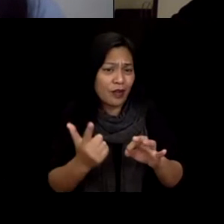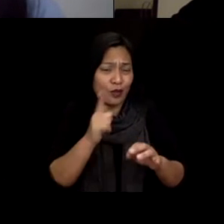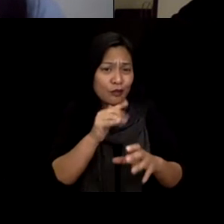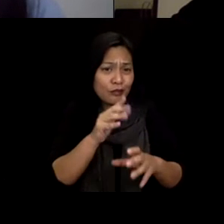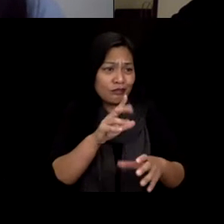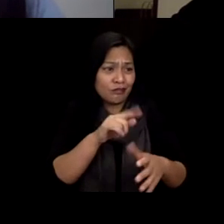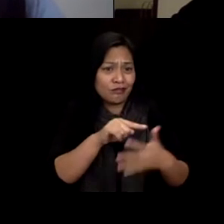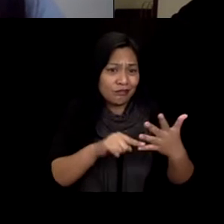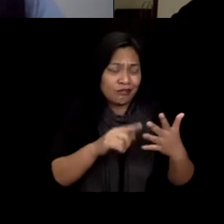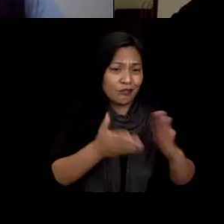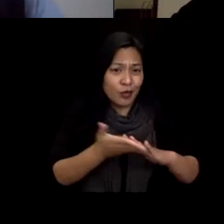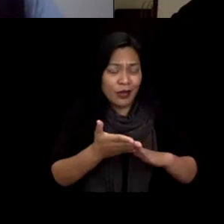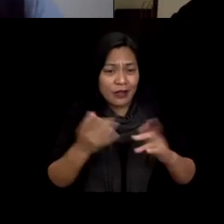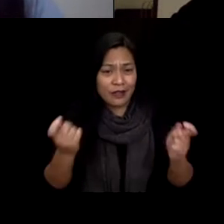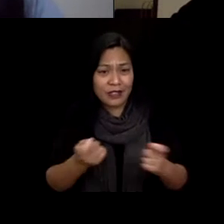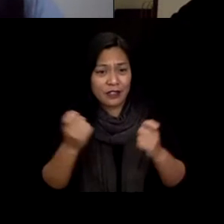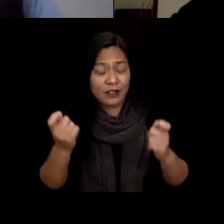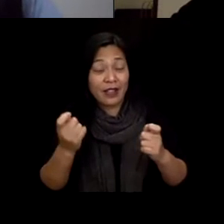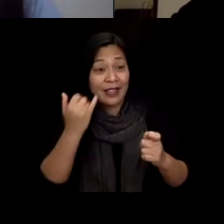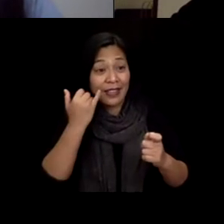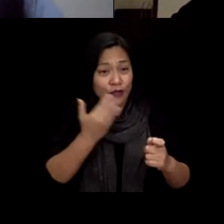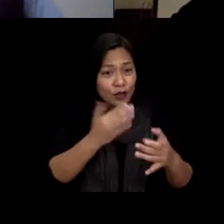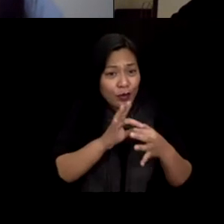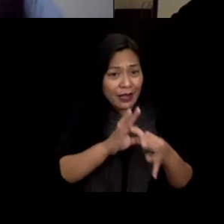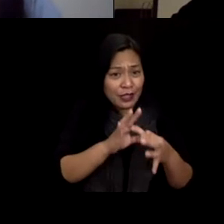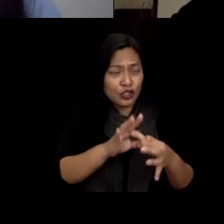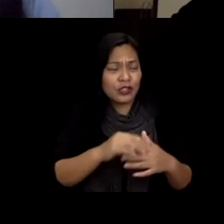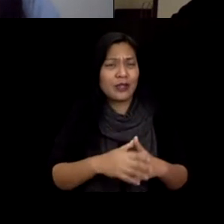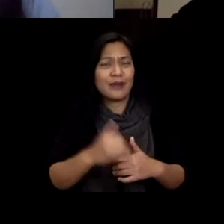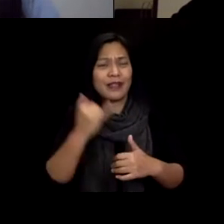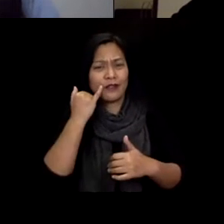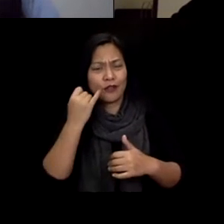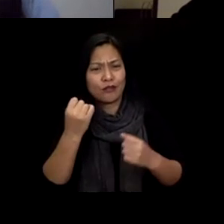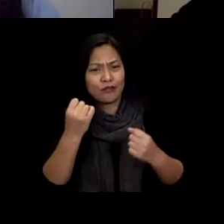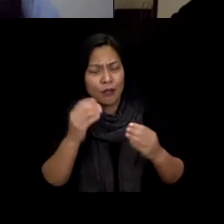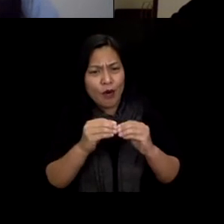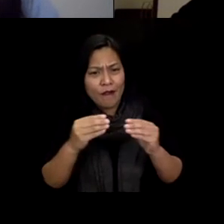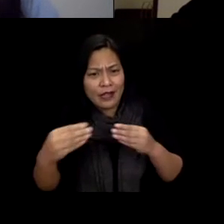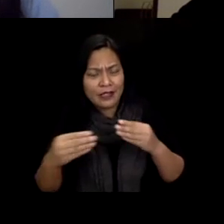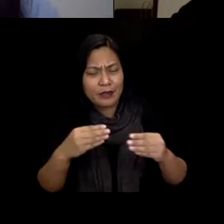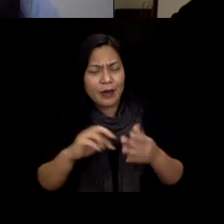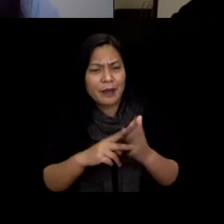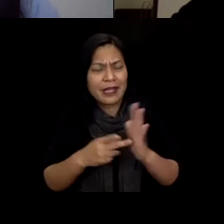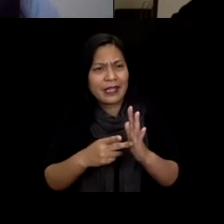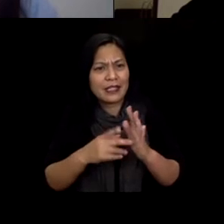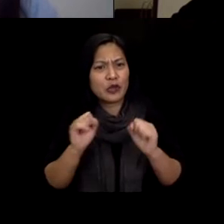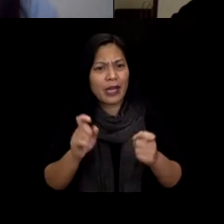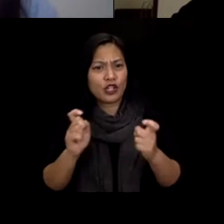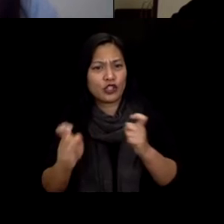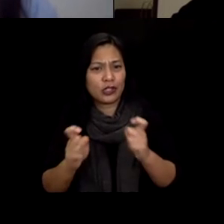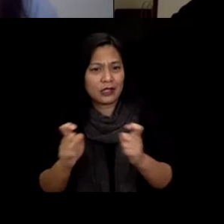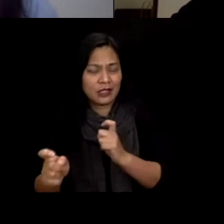And it allows you to make adjustments, it allows you to understand what needs are going on without having to go through a very formal